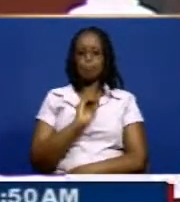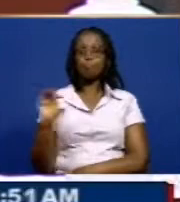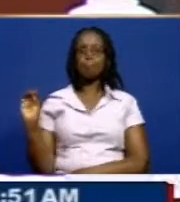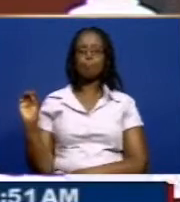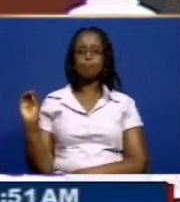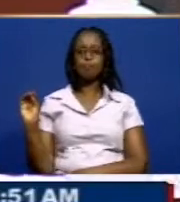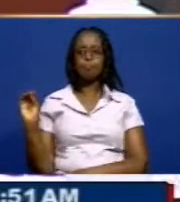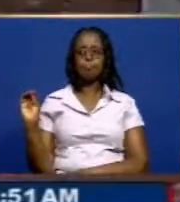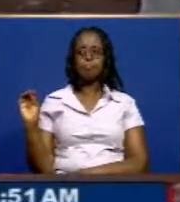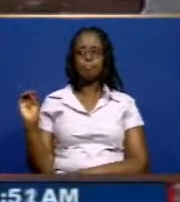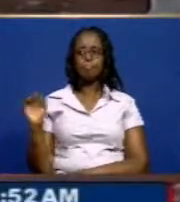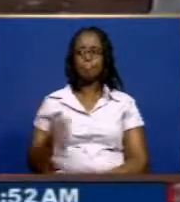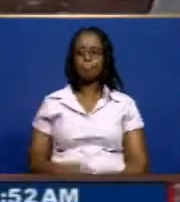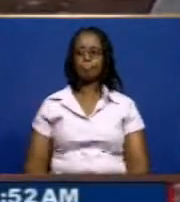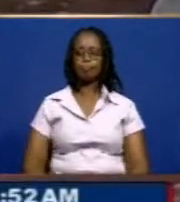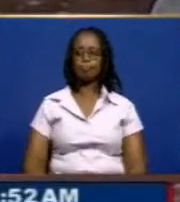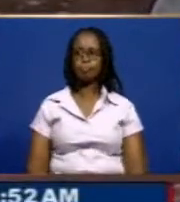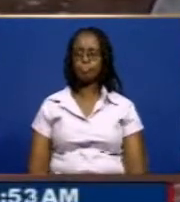only